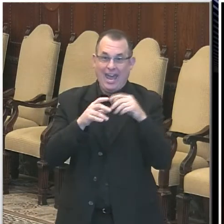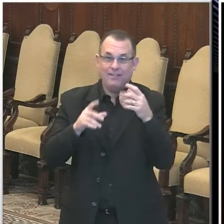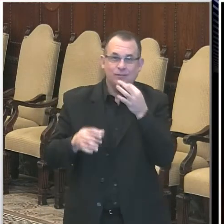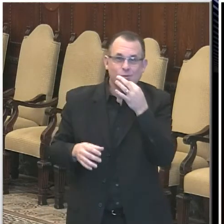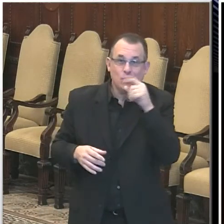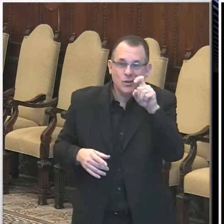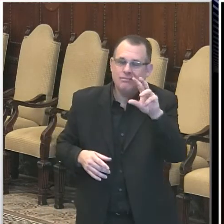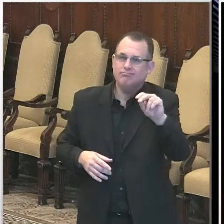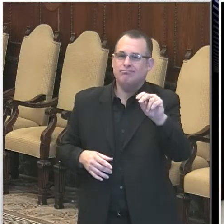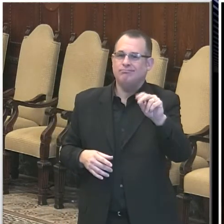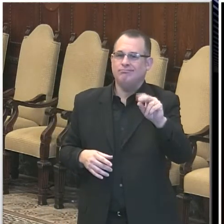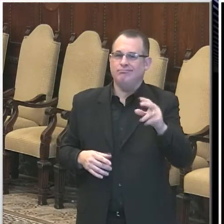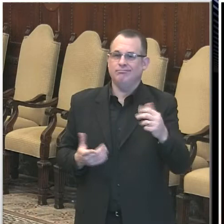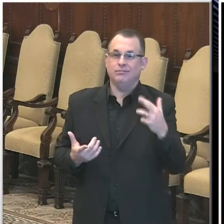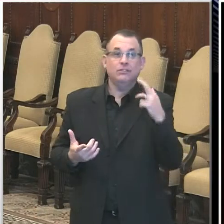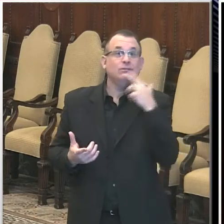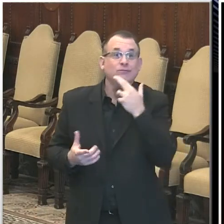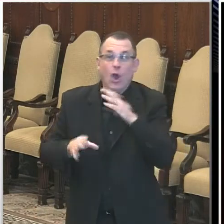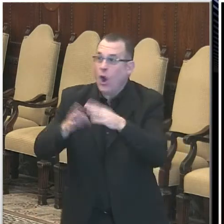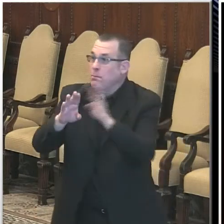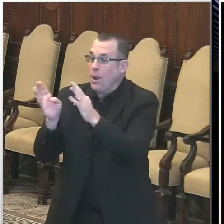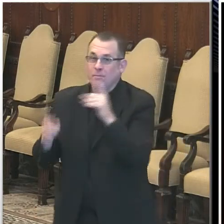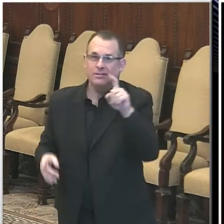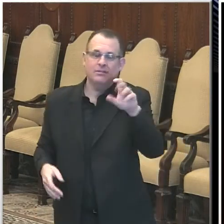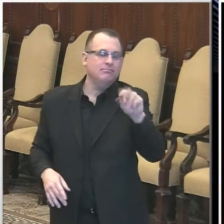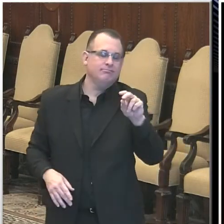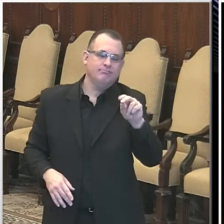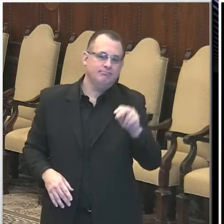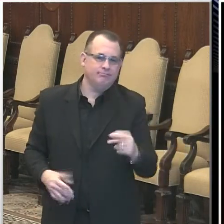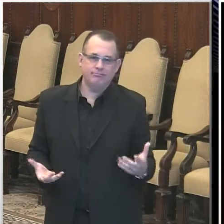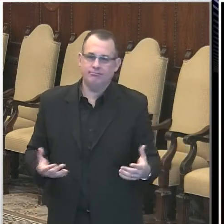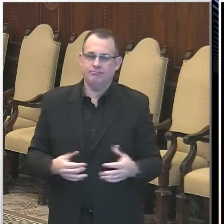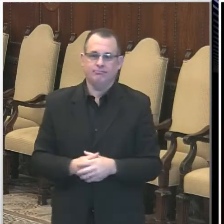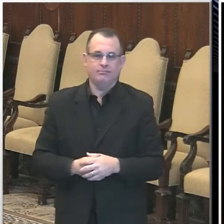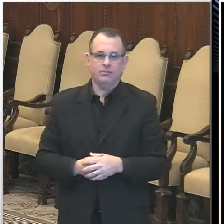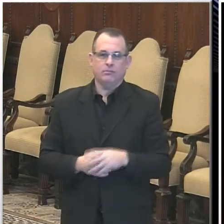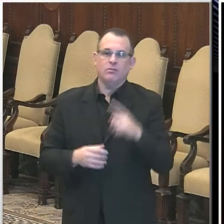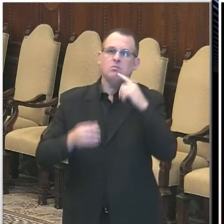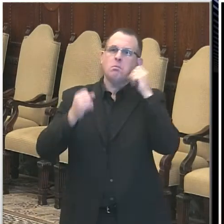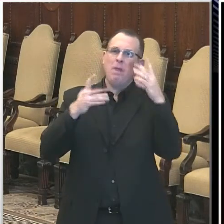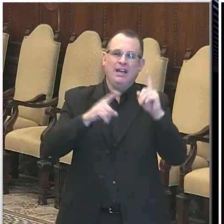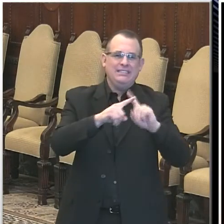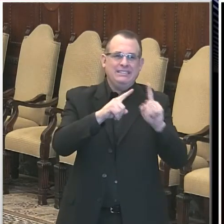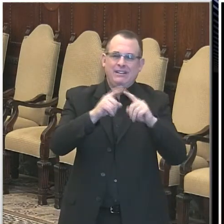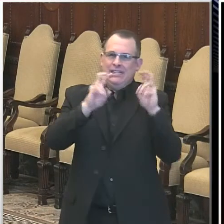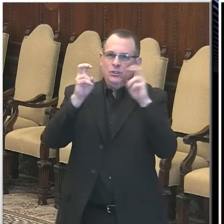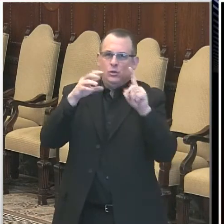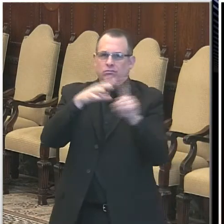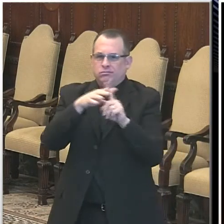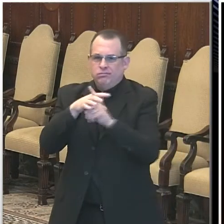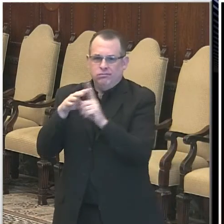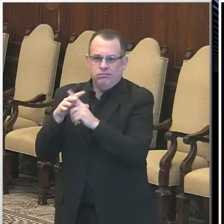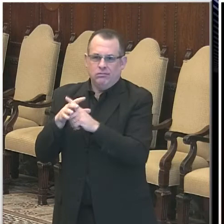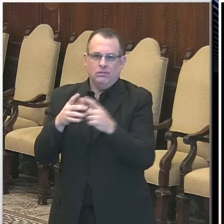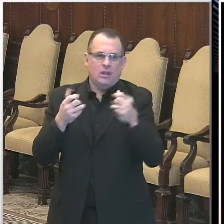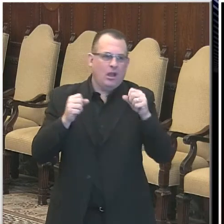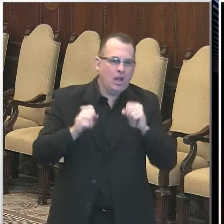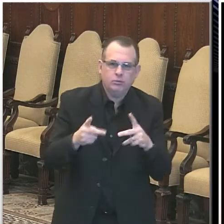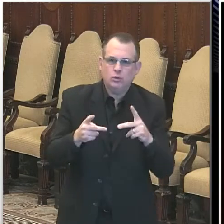go to a restaurant. I mean, there's all kinds of different opportunities and different issues that come about. I'm confident we'll have